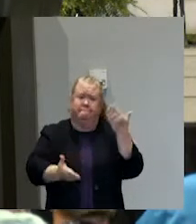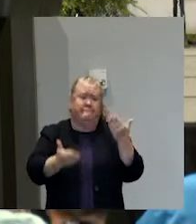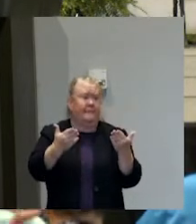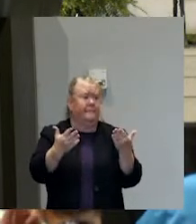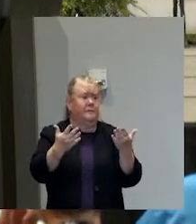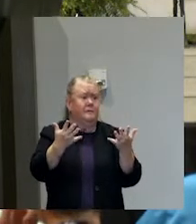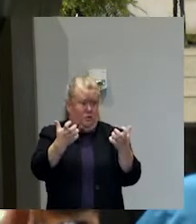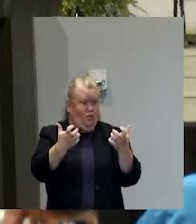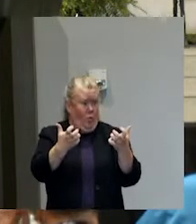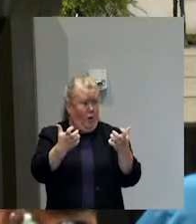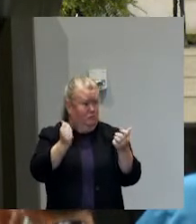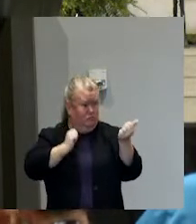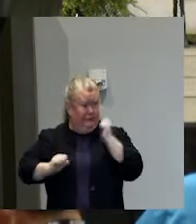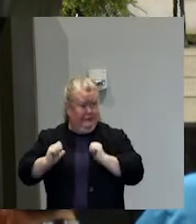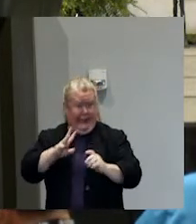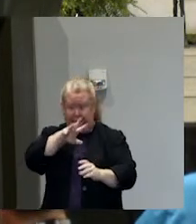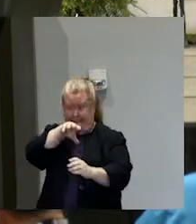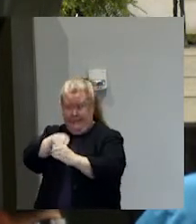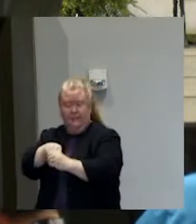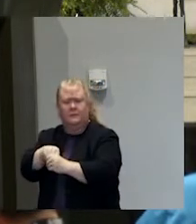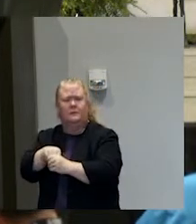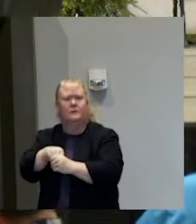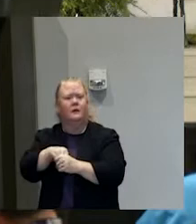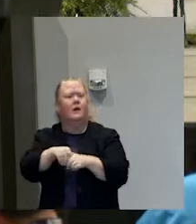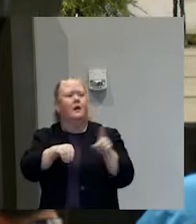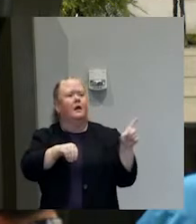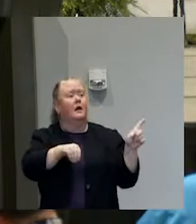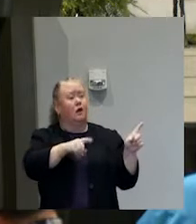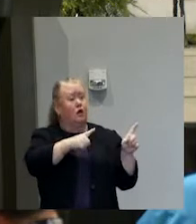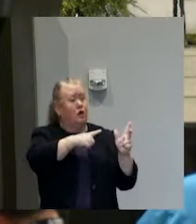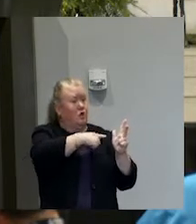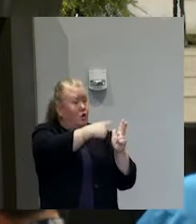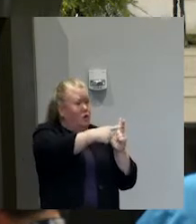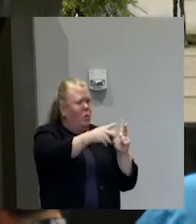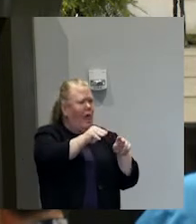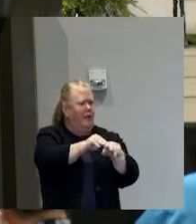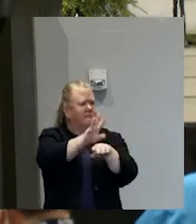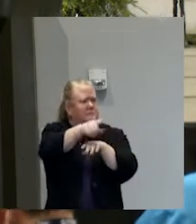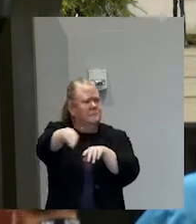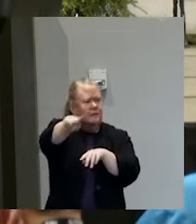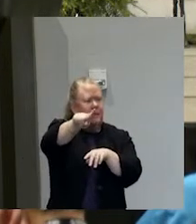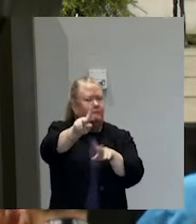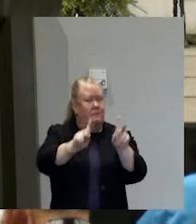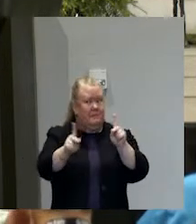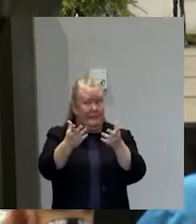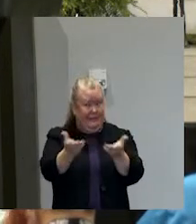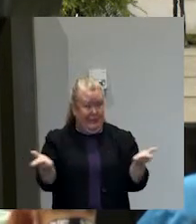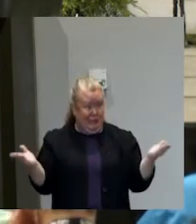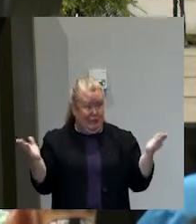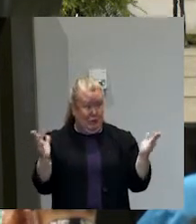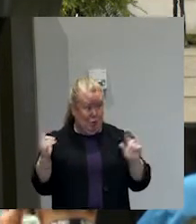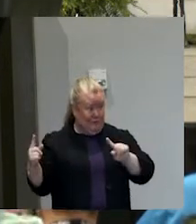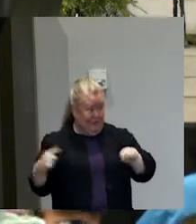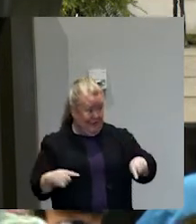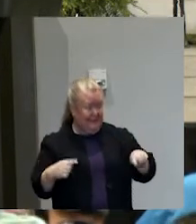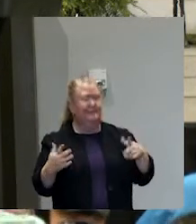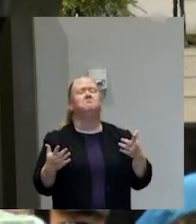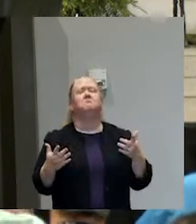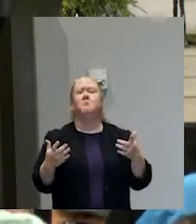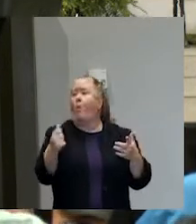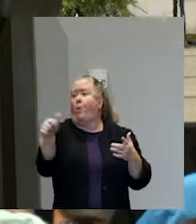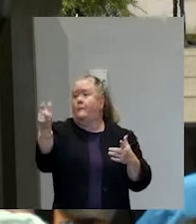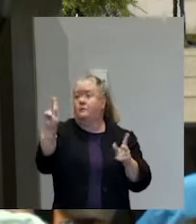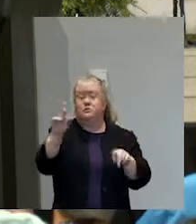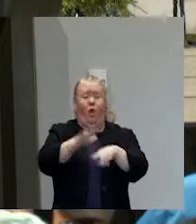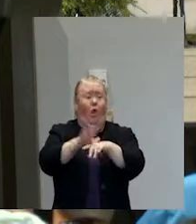get into acting. What advice would you have for anybody here at the Family Cafe who's attending, or anybody watching